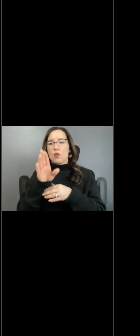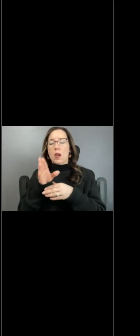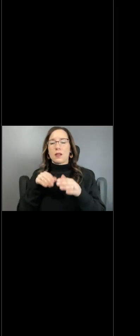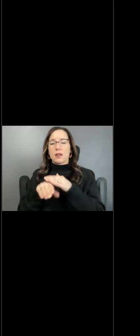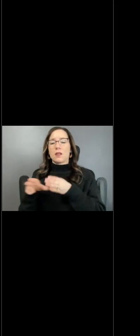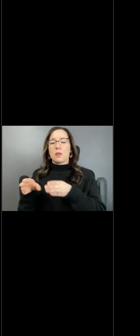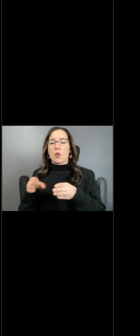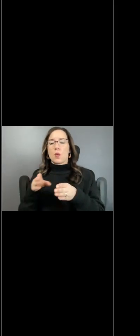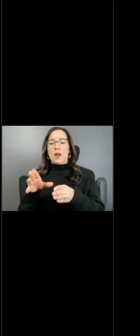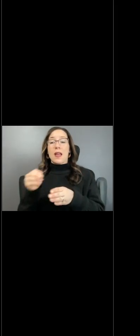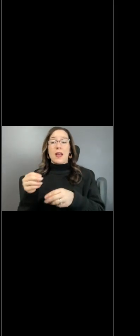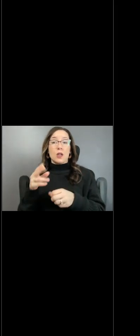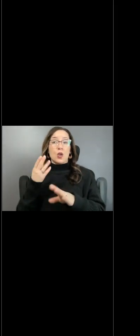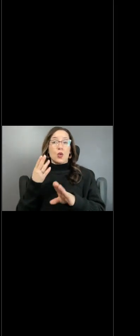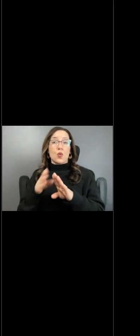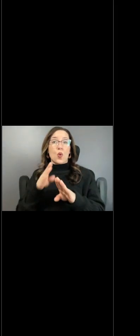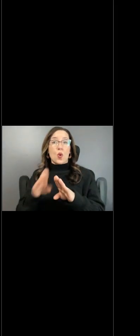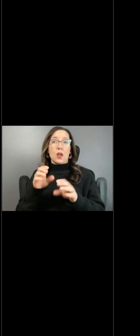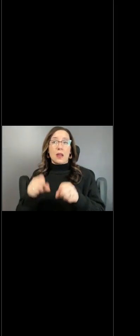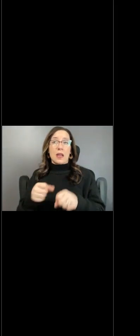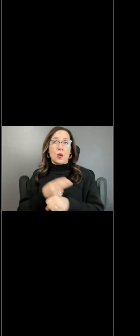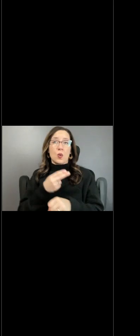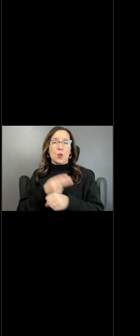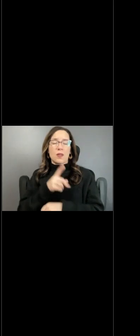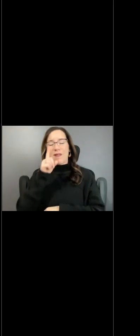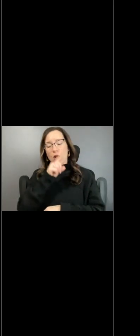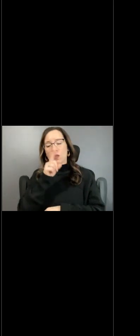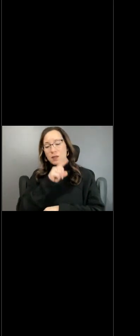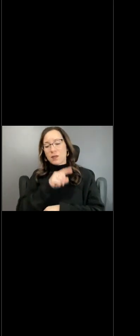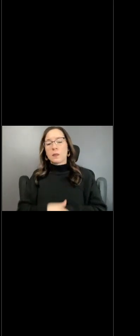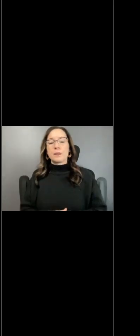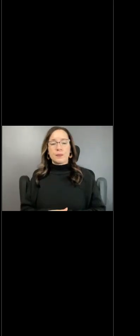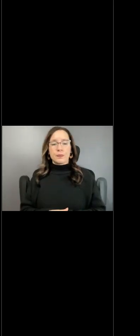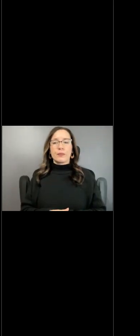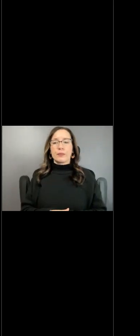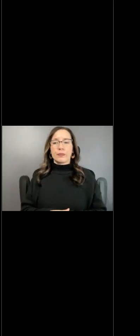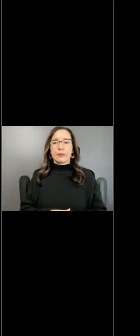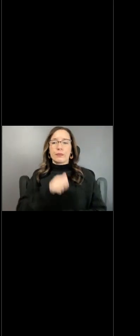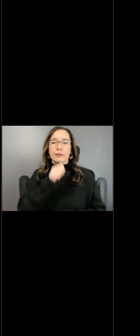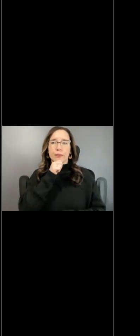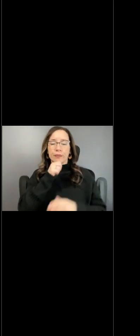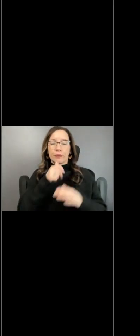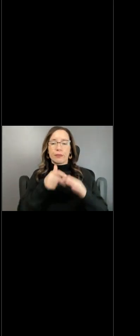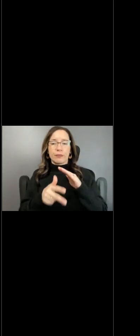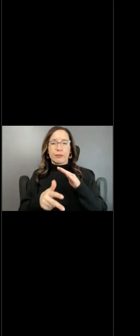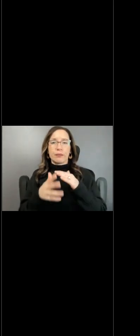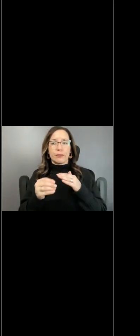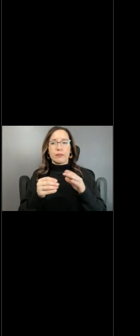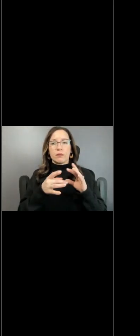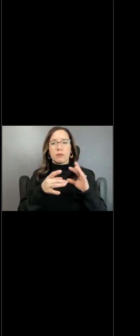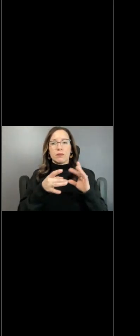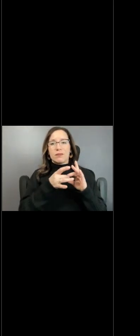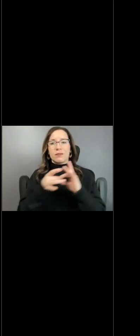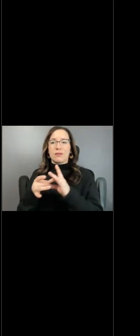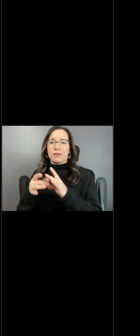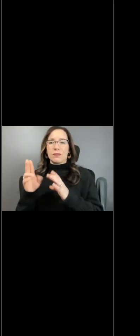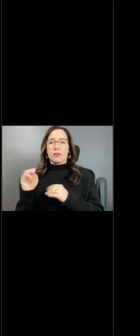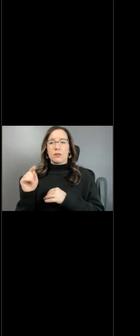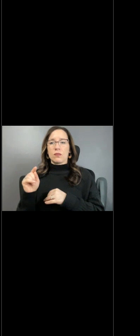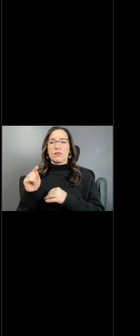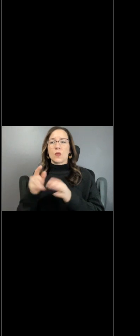usable door. That is false. That is false. So a private garage and attached dwelling unit require both directly